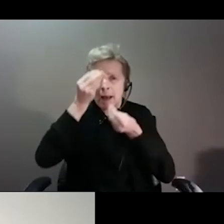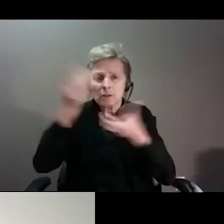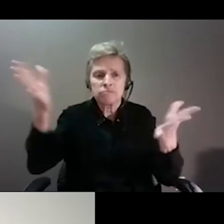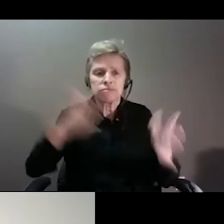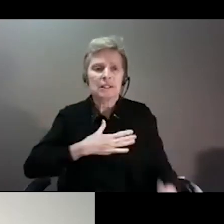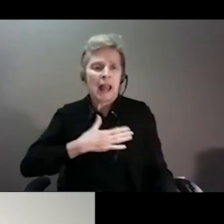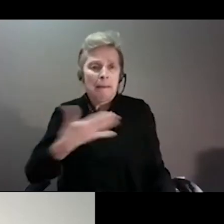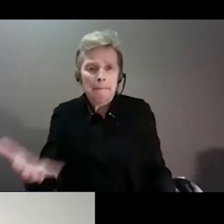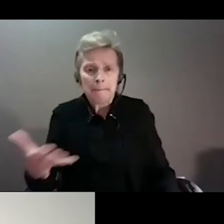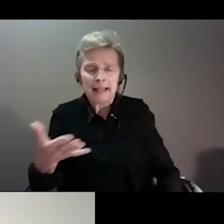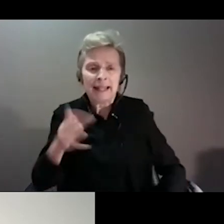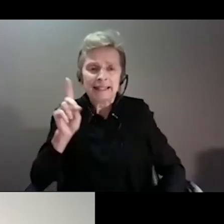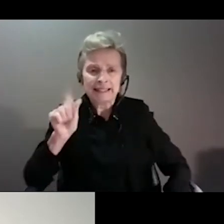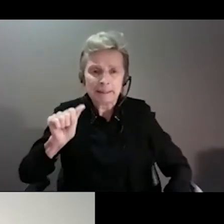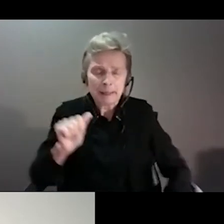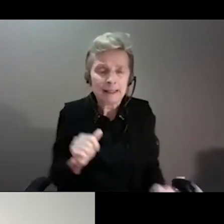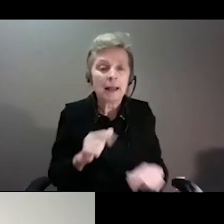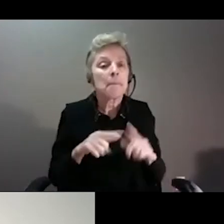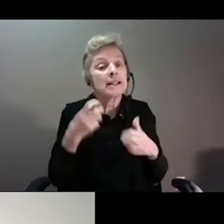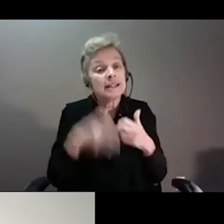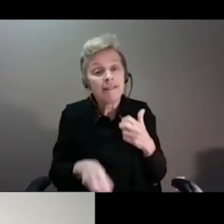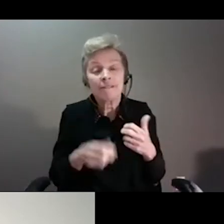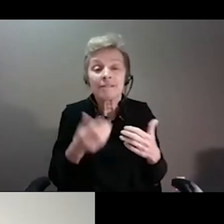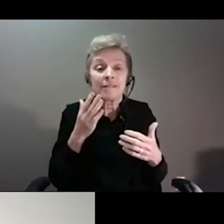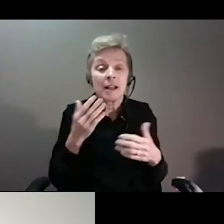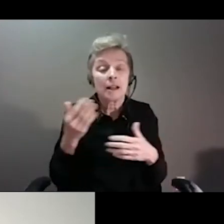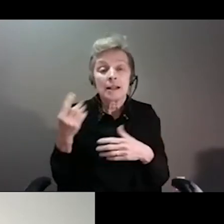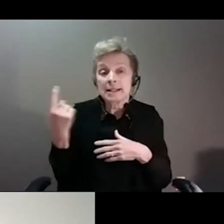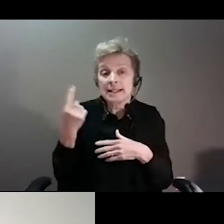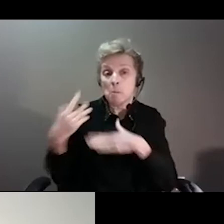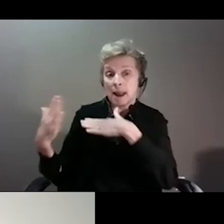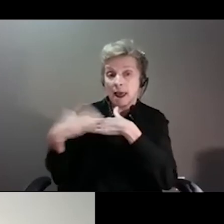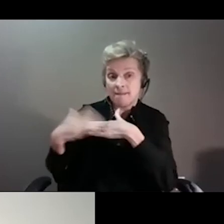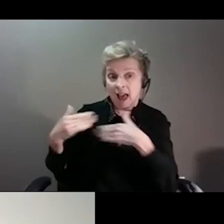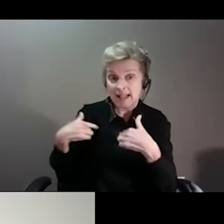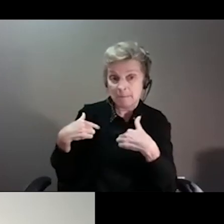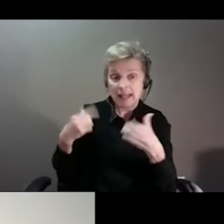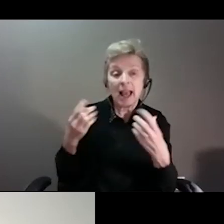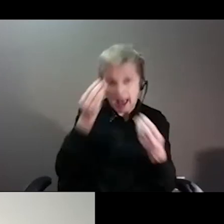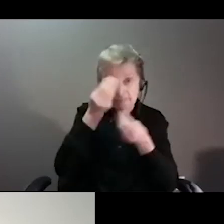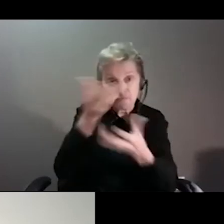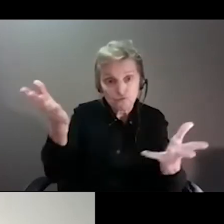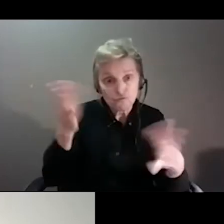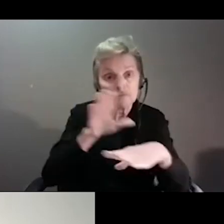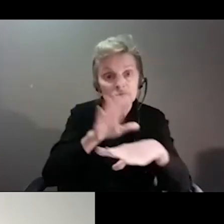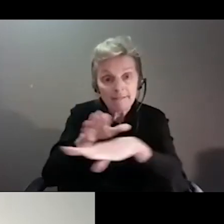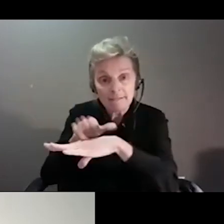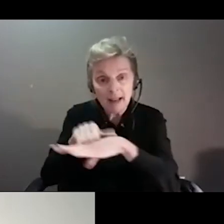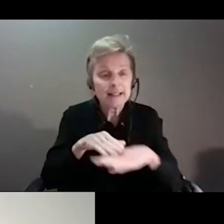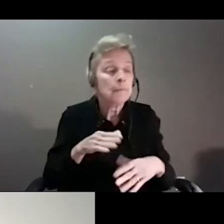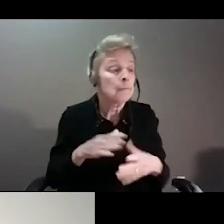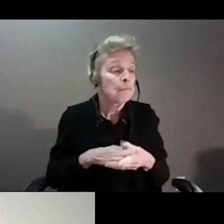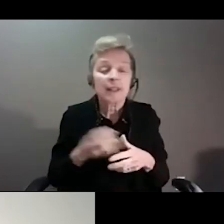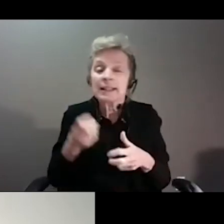It's a tough one. And I think I will offer the same advice I was given. It is very tough